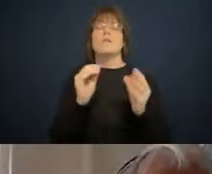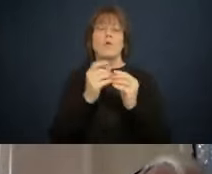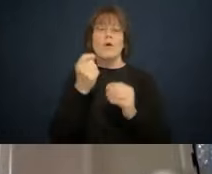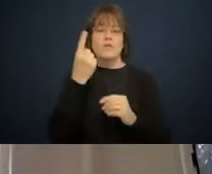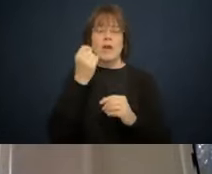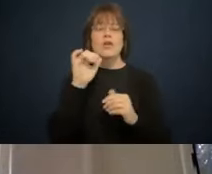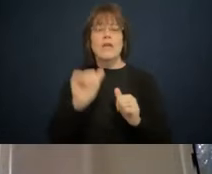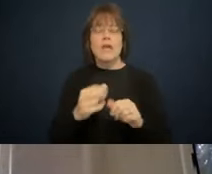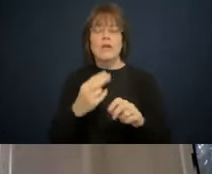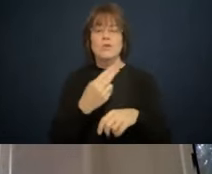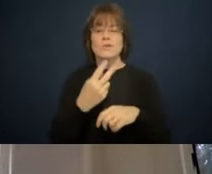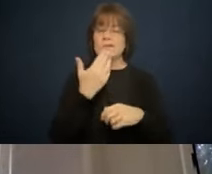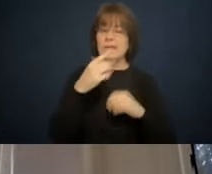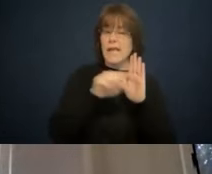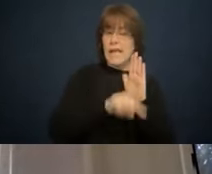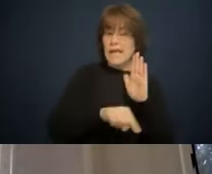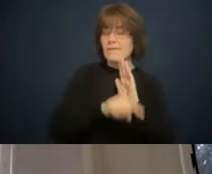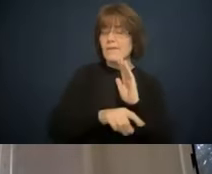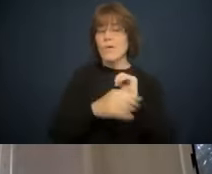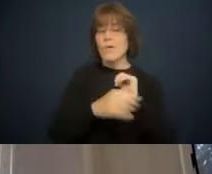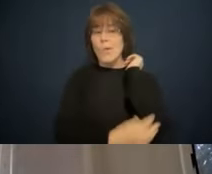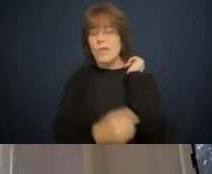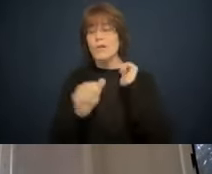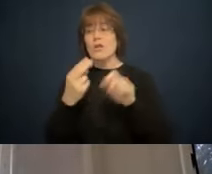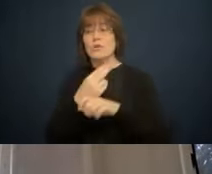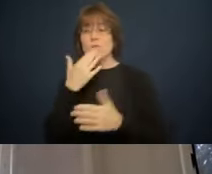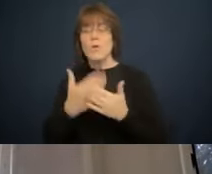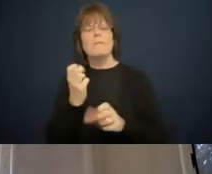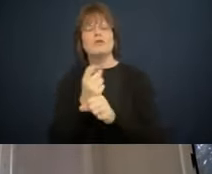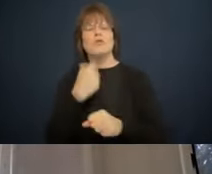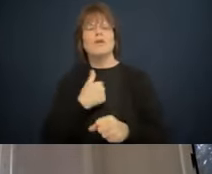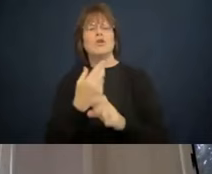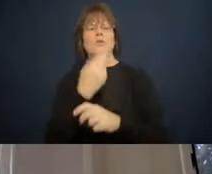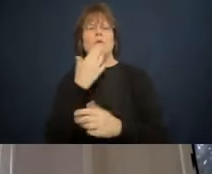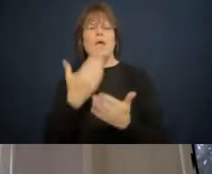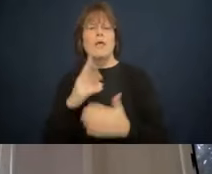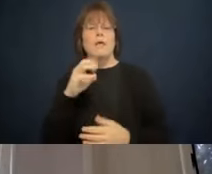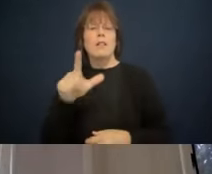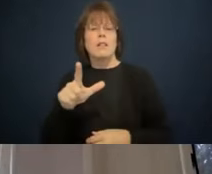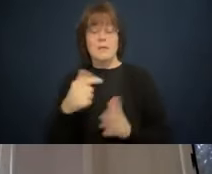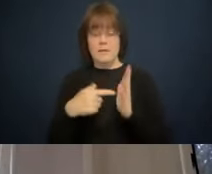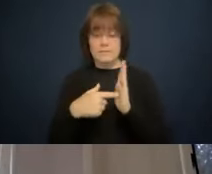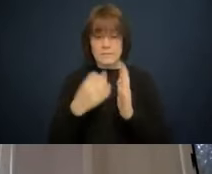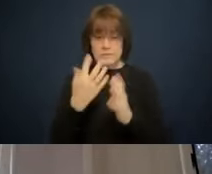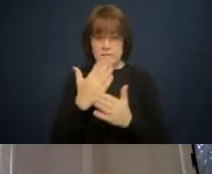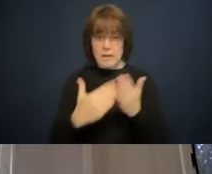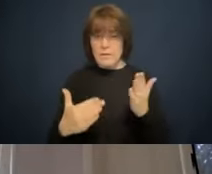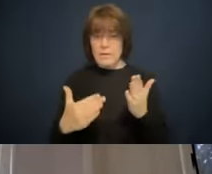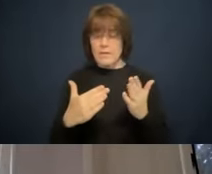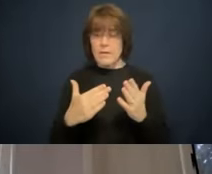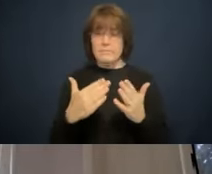be used poorly or it can be used well, and we want to make sure we use it well. Is just as an example of some of the magnitude of the